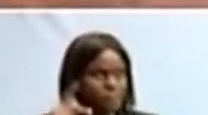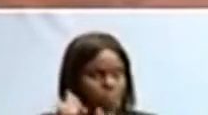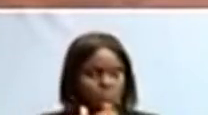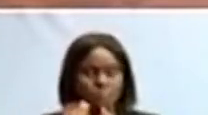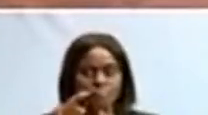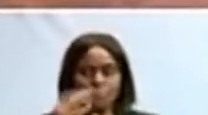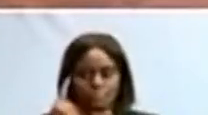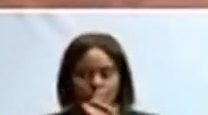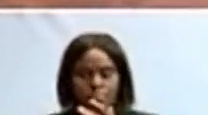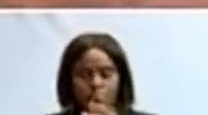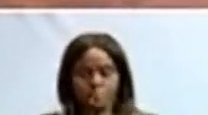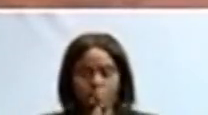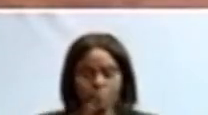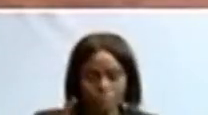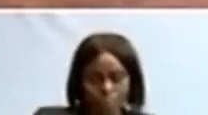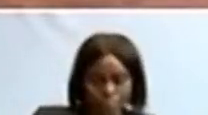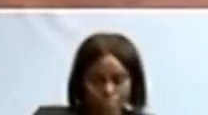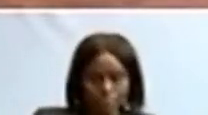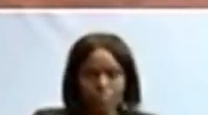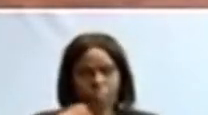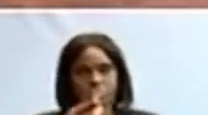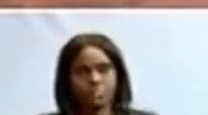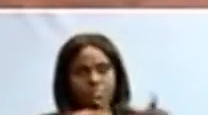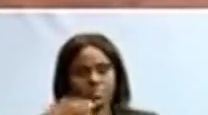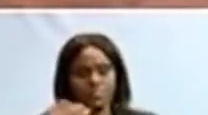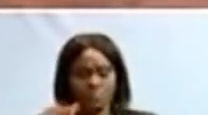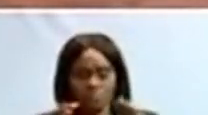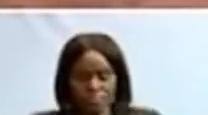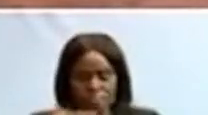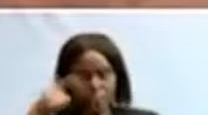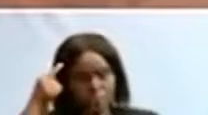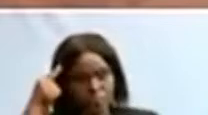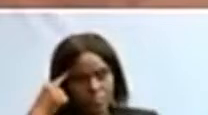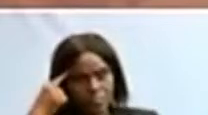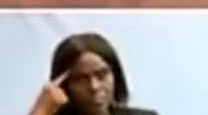to the late disbursement of the local government